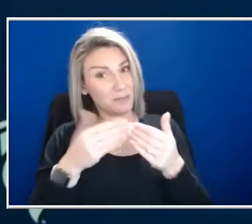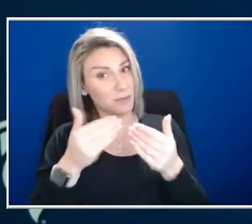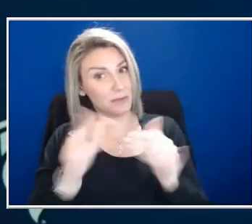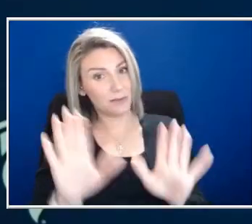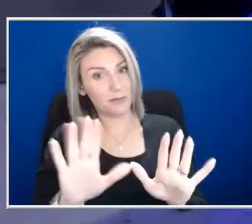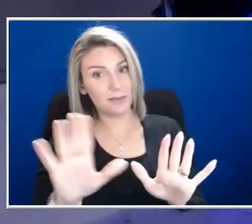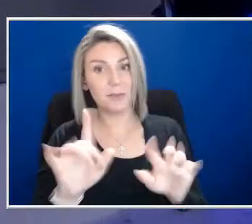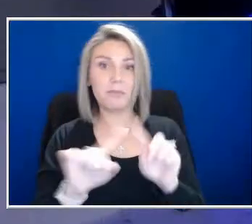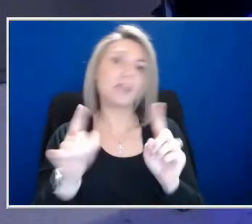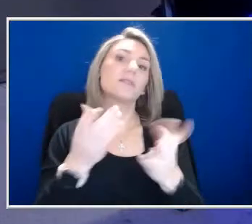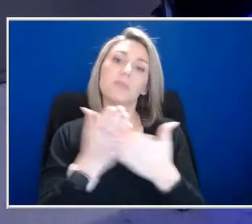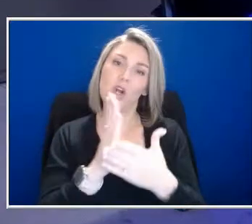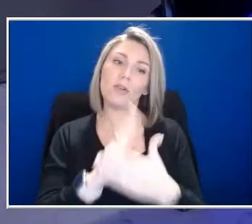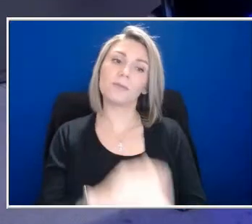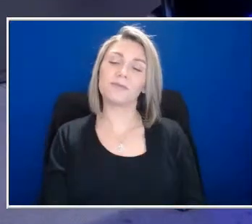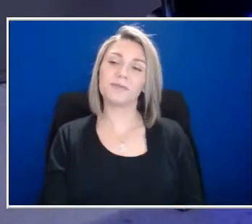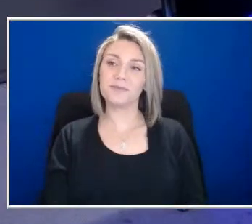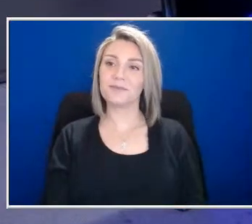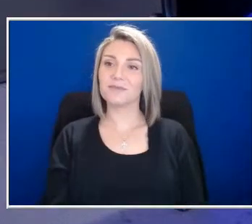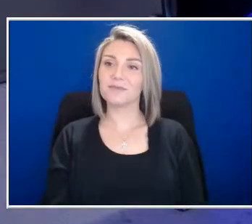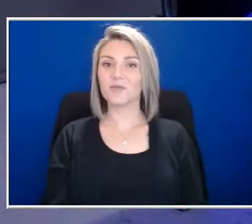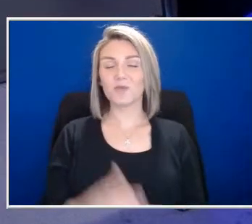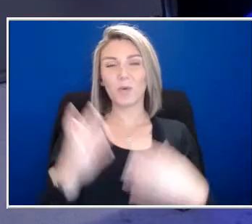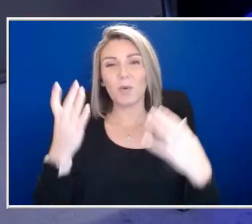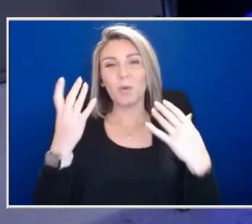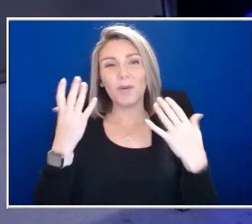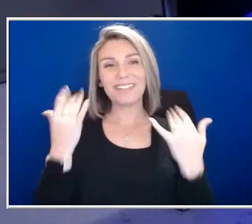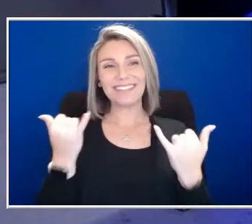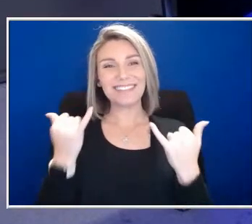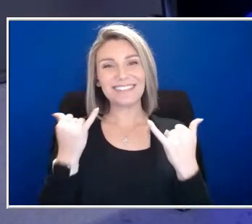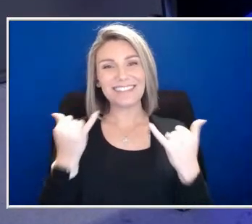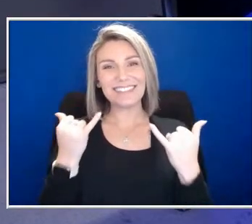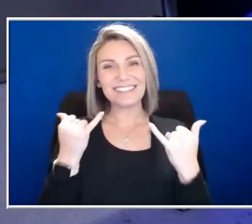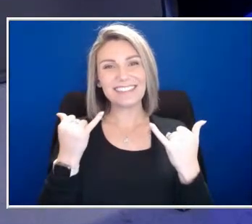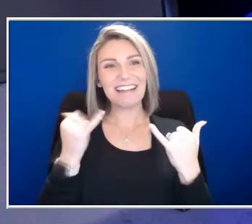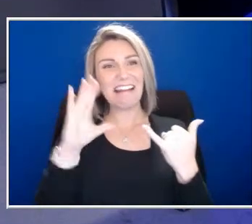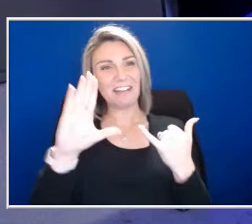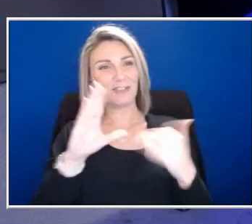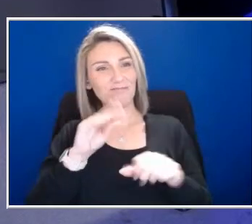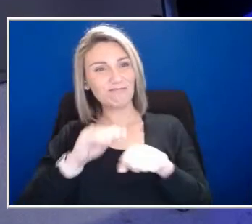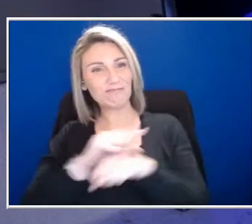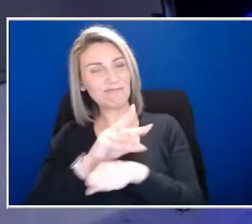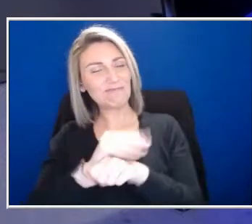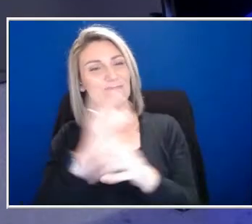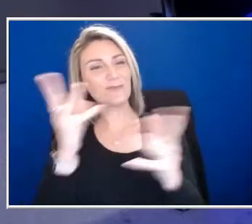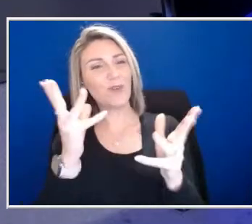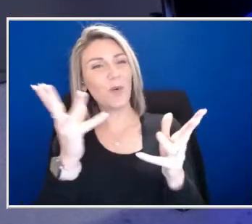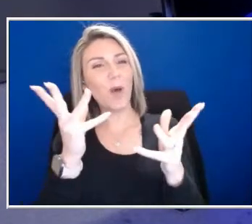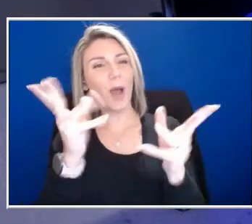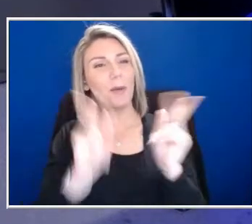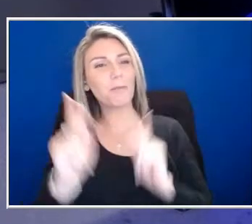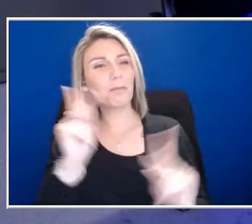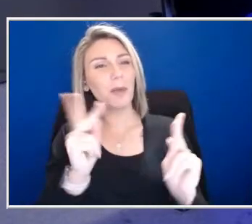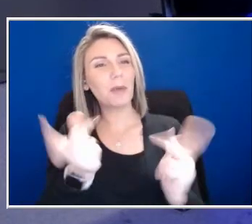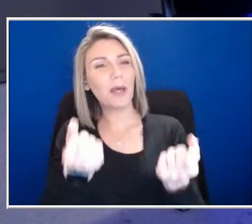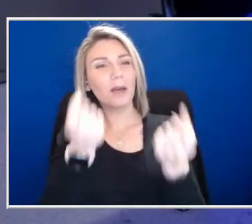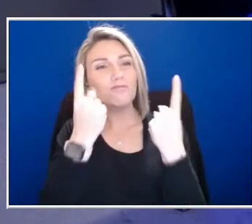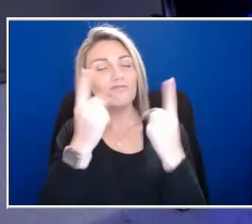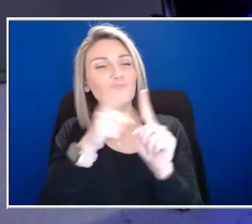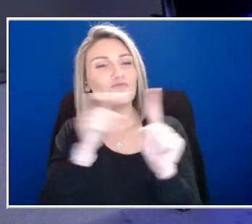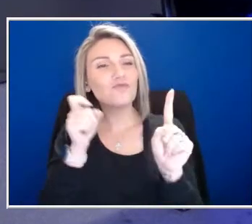right. Well, I want to get today's takeaway, and I'm going to start with you and ask you just what do you want folks to take away from